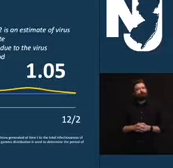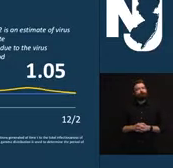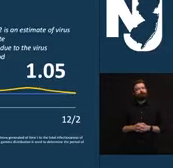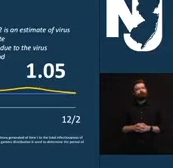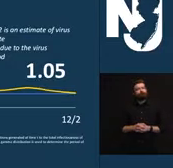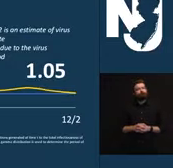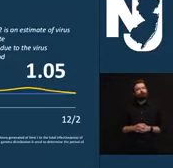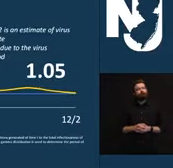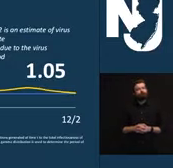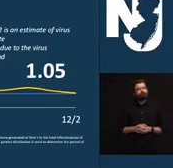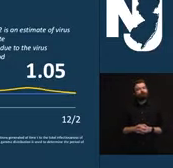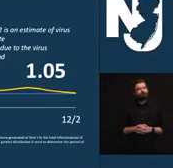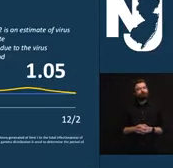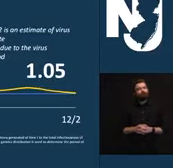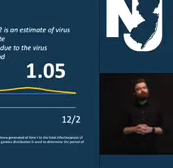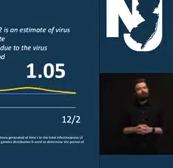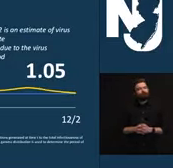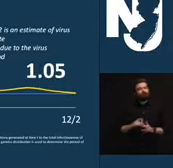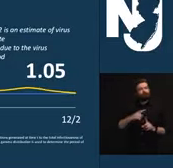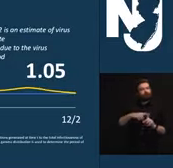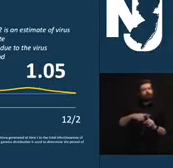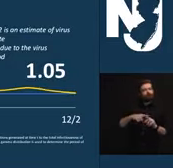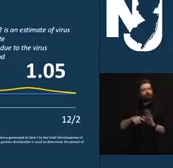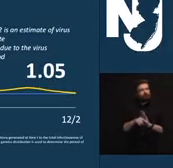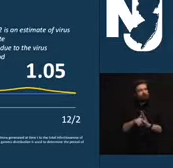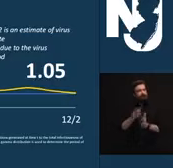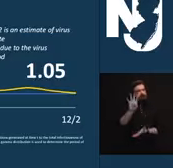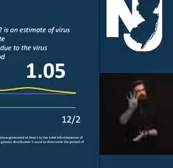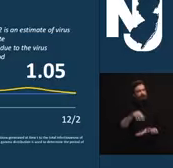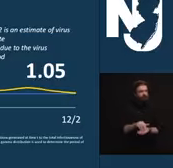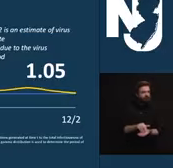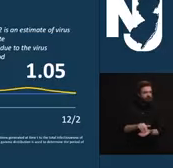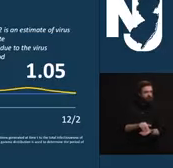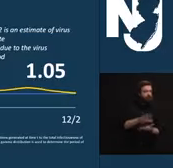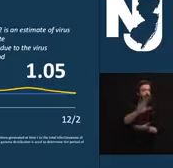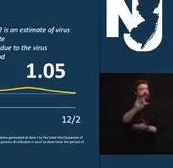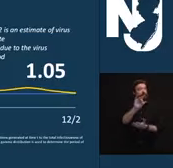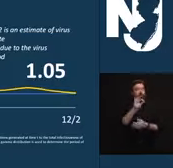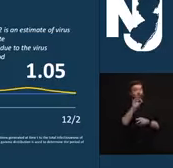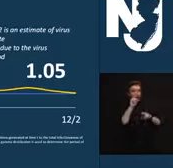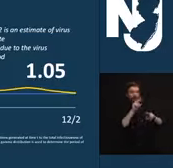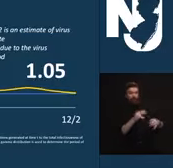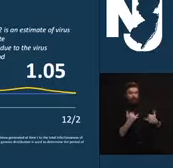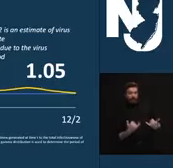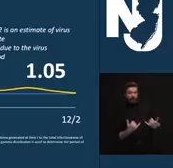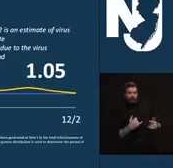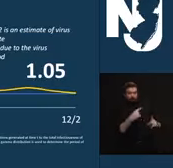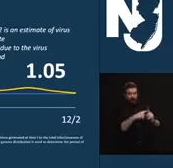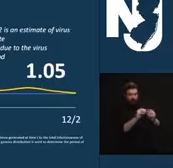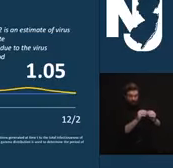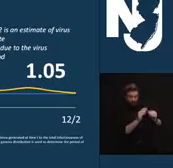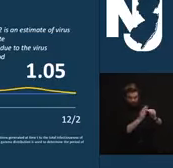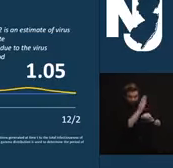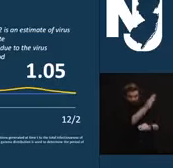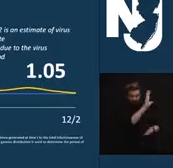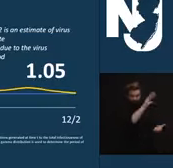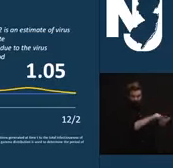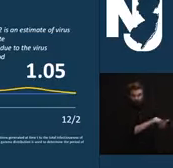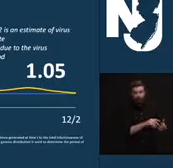I don't know this, but when you factor in today's positives and we begin looking out a few days from now, that rate of transmission,